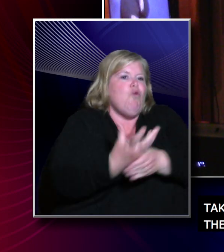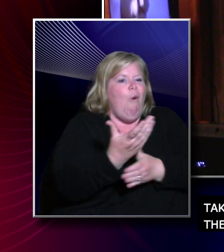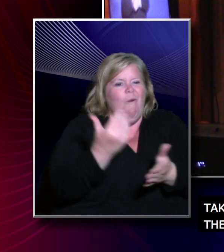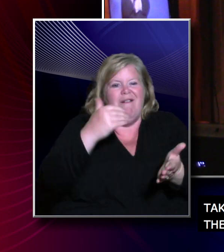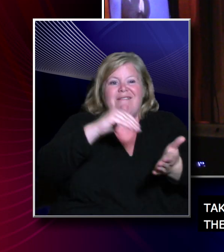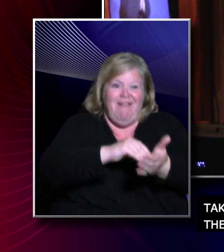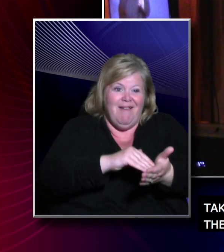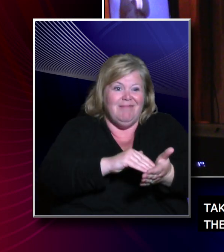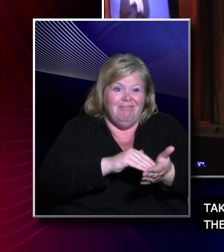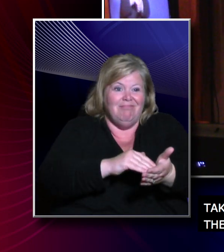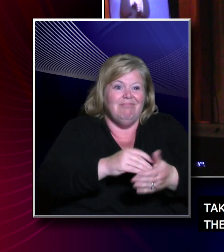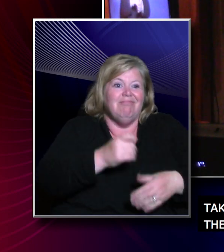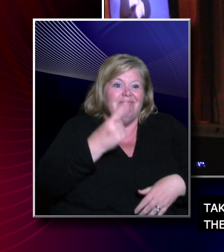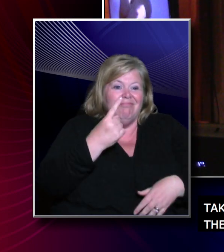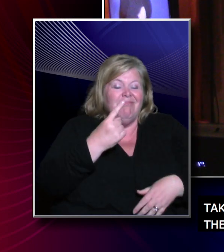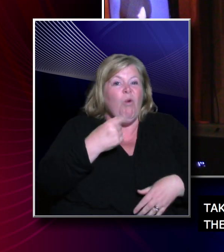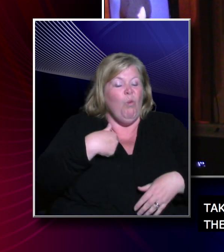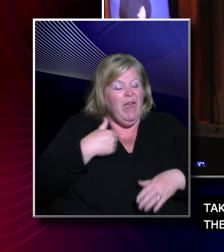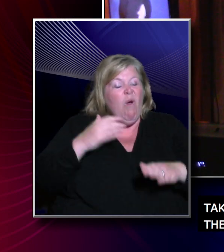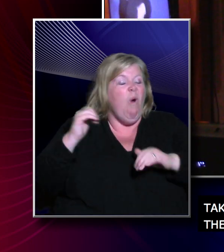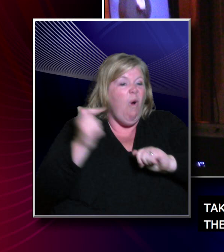we all hope for.